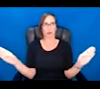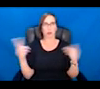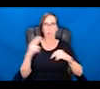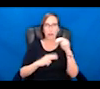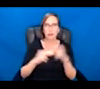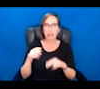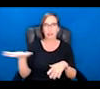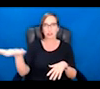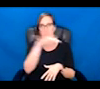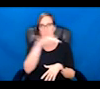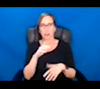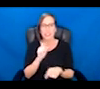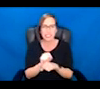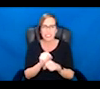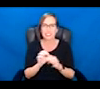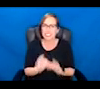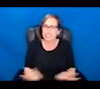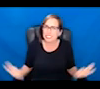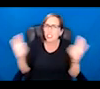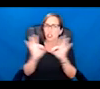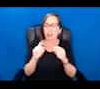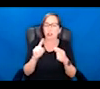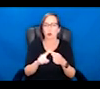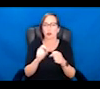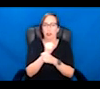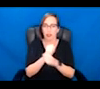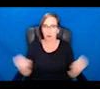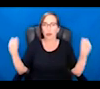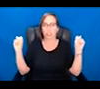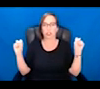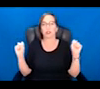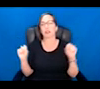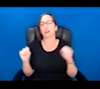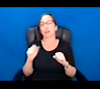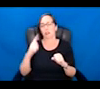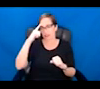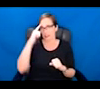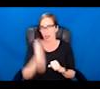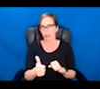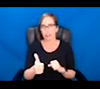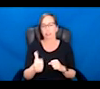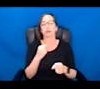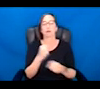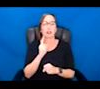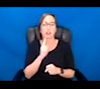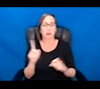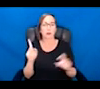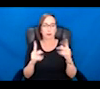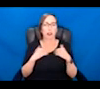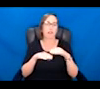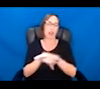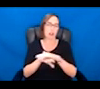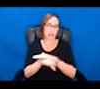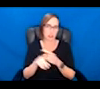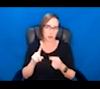is essential to this vision of liberation, of sovereignty, of really making sure that we have access to